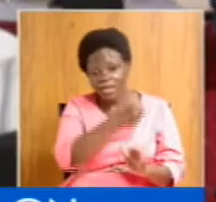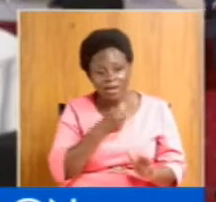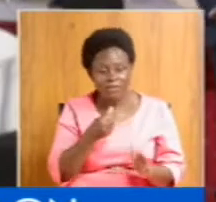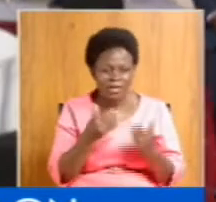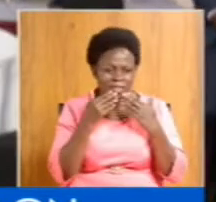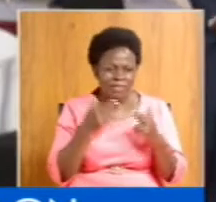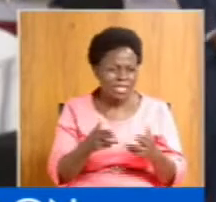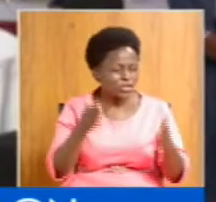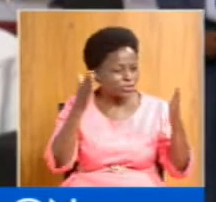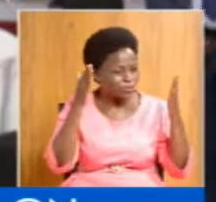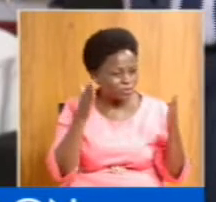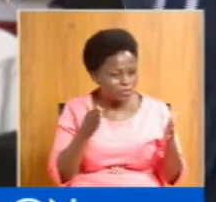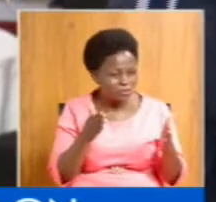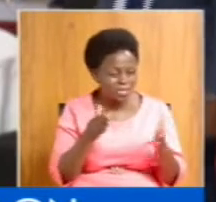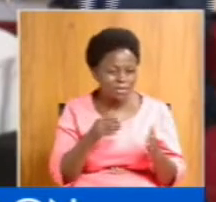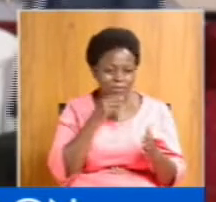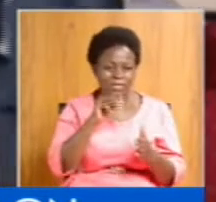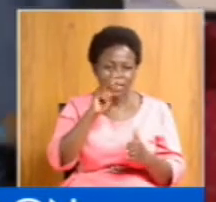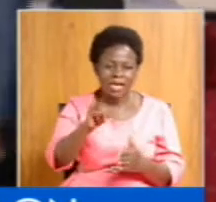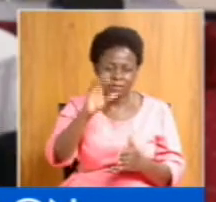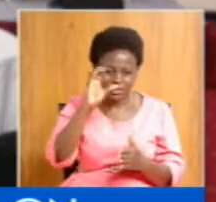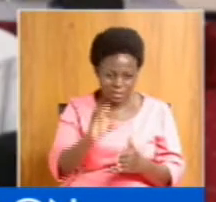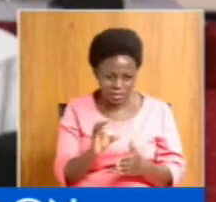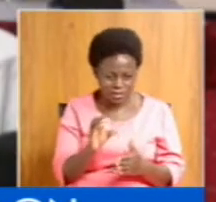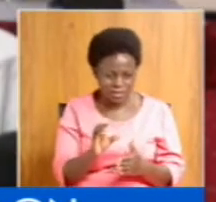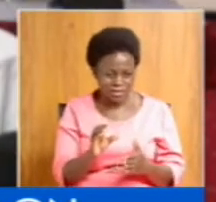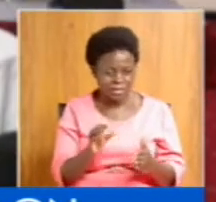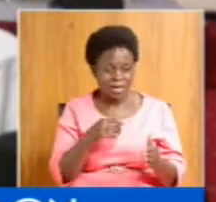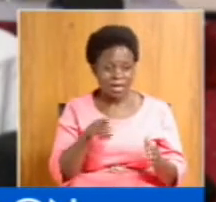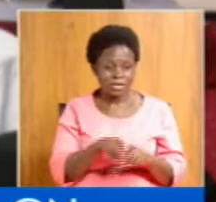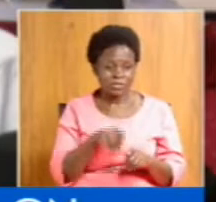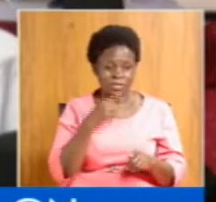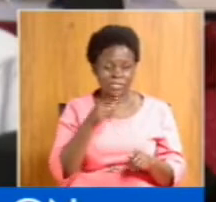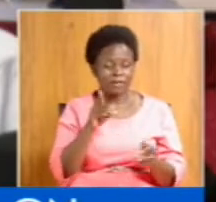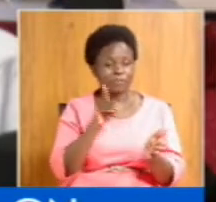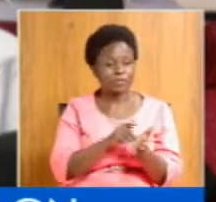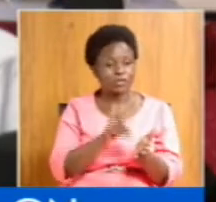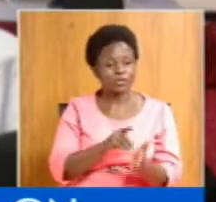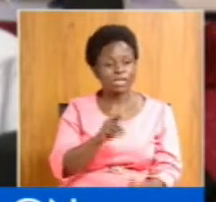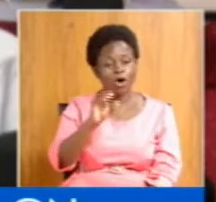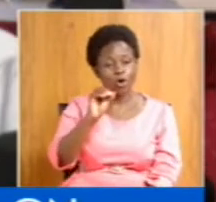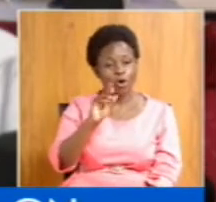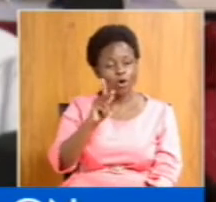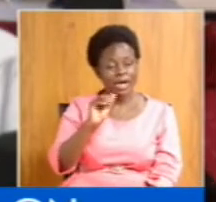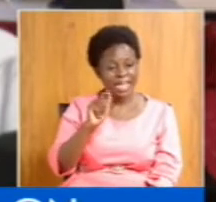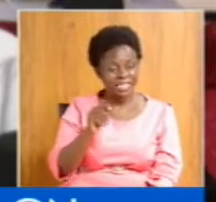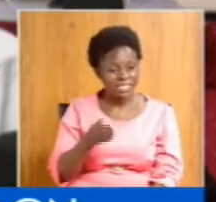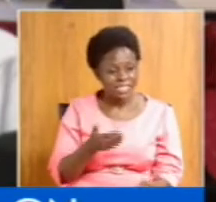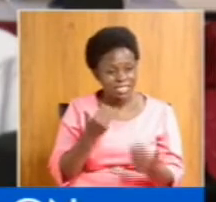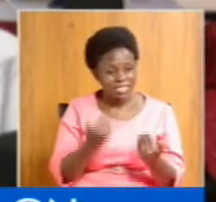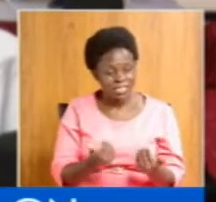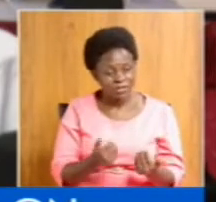Yeah, thank you so much, Mr. Moderator. As already said, I'm Dr. Evelyn Akech. I'm in charge of